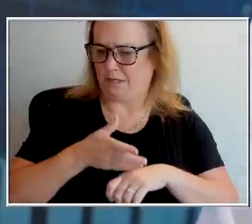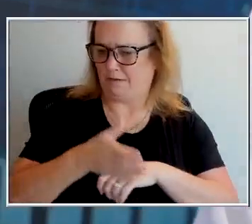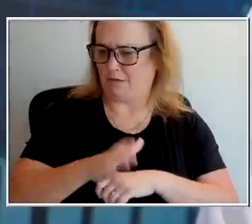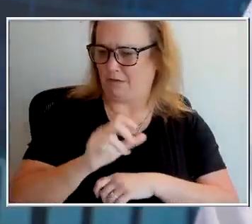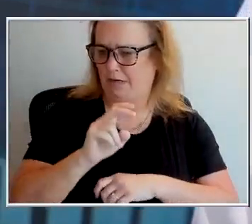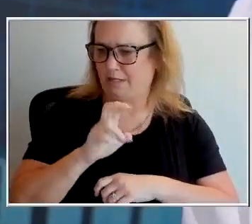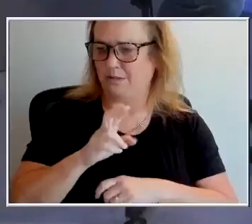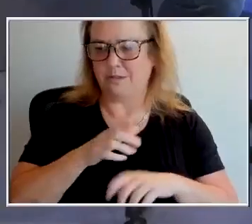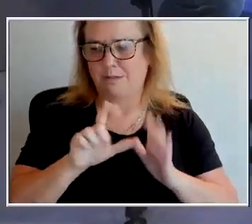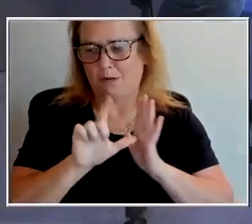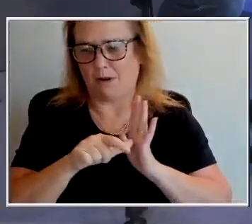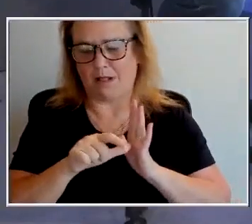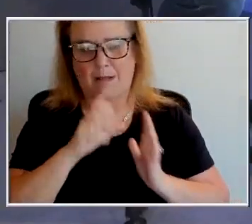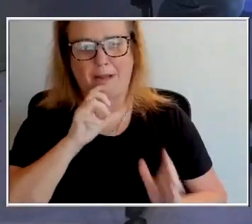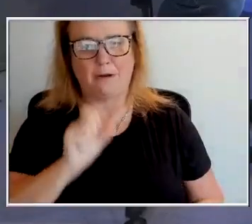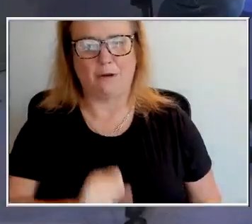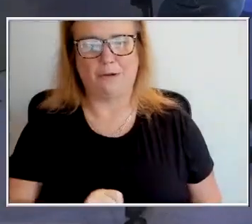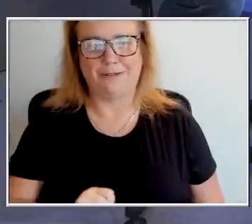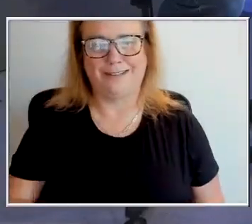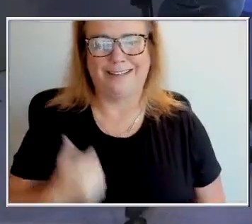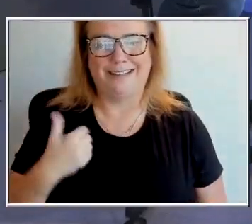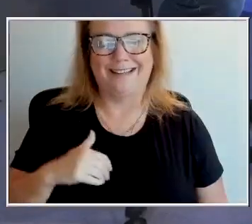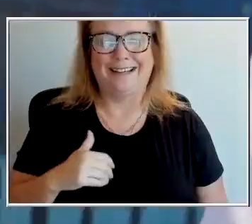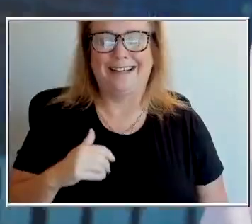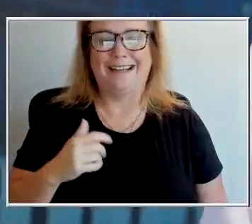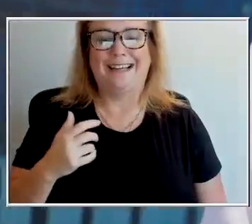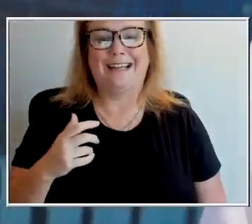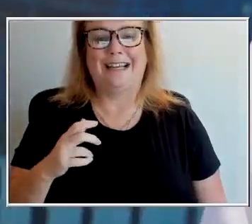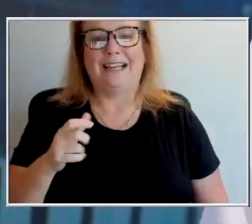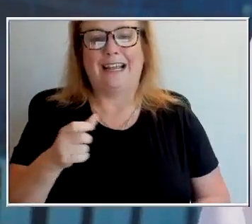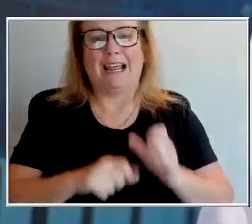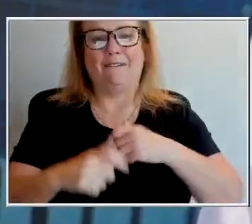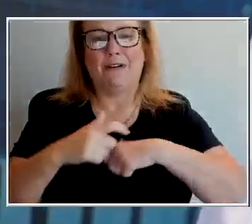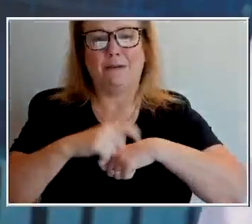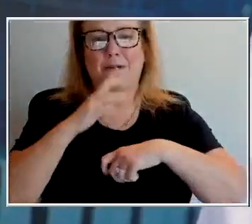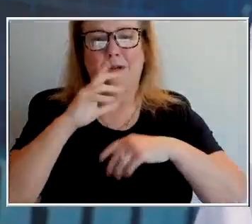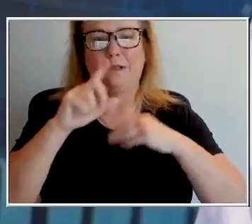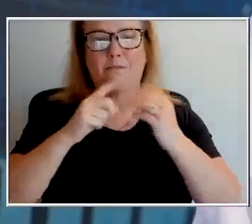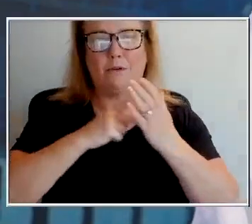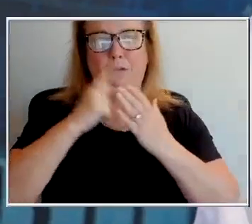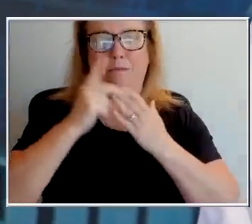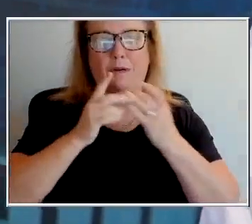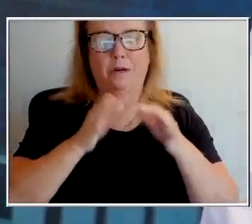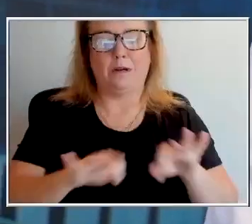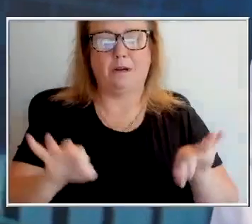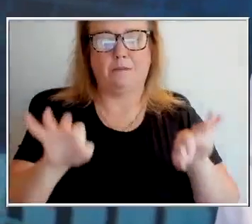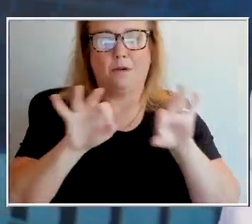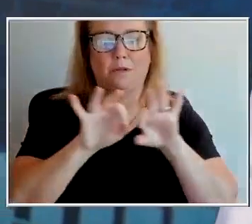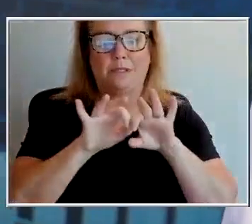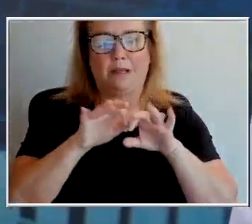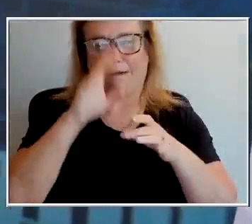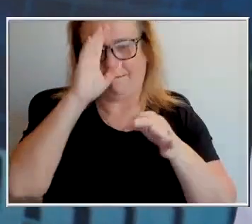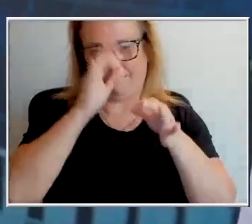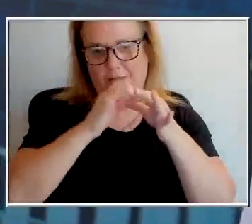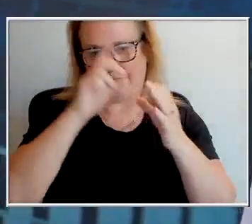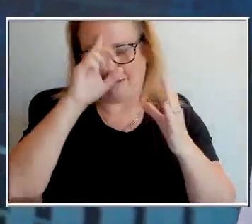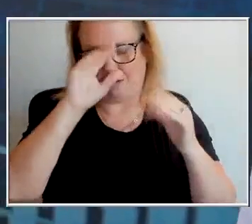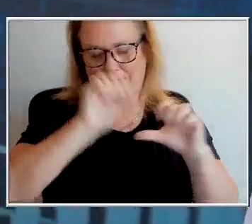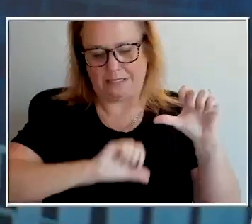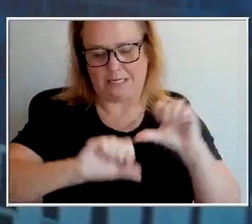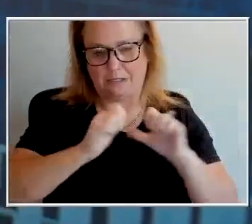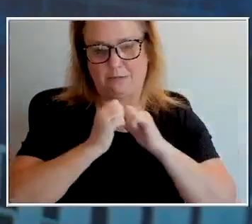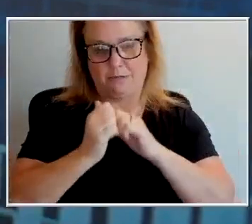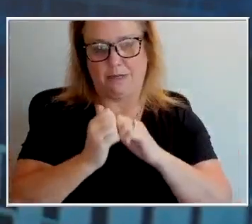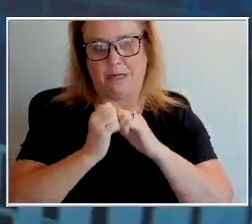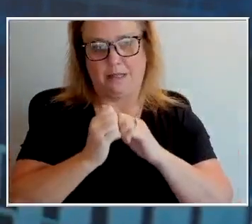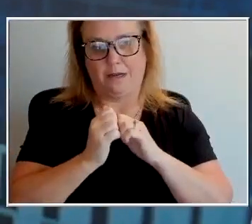been a while. I'm getting old. Watch out for that. Hey, listen, every time we talk on this program, we talk about the importance of faith, hope, and science, and how when you put those things together,